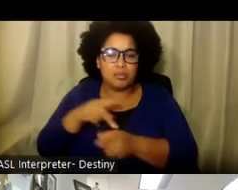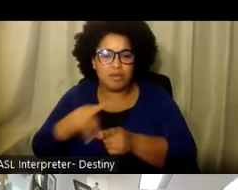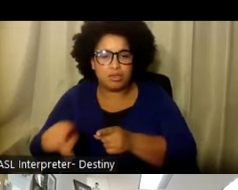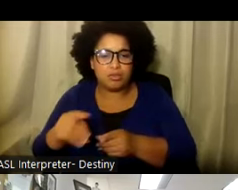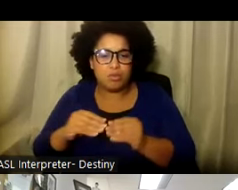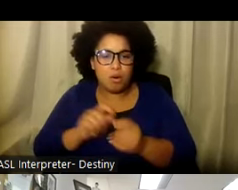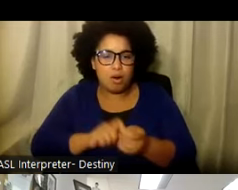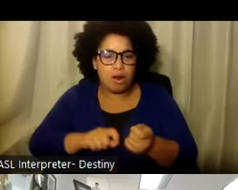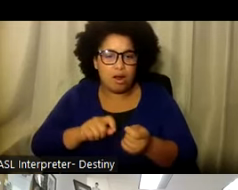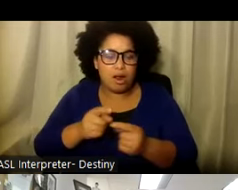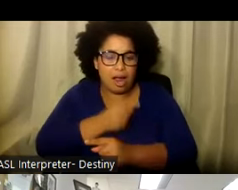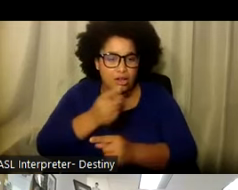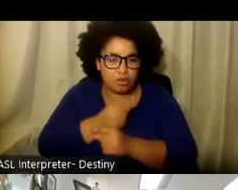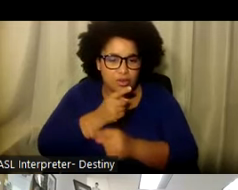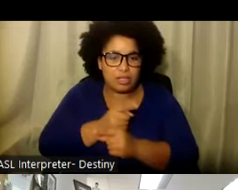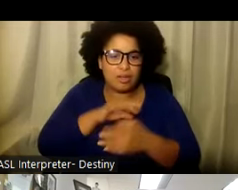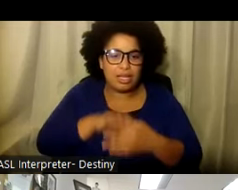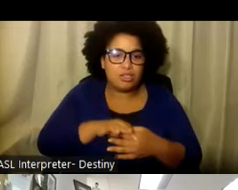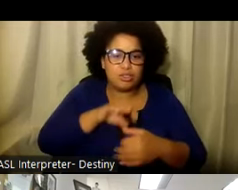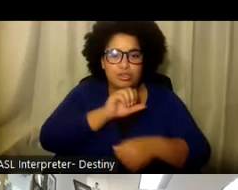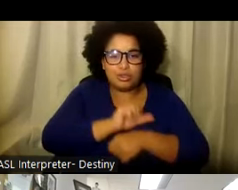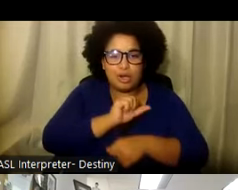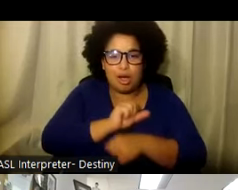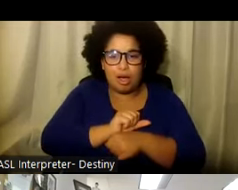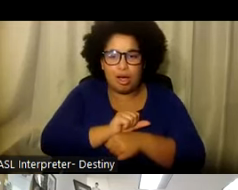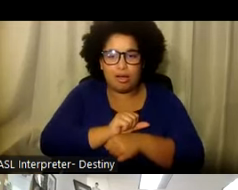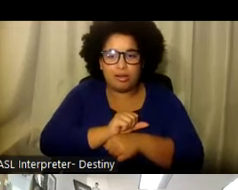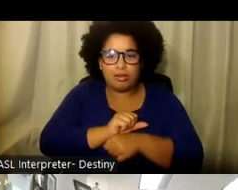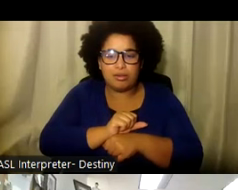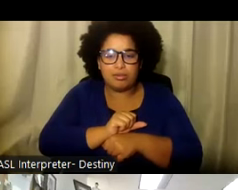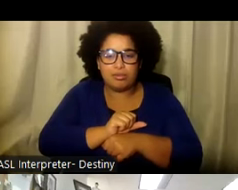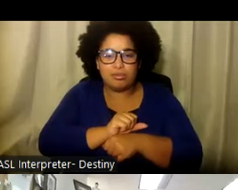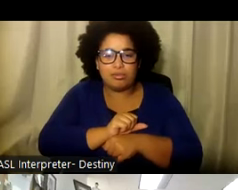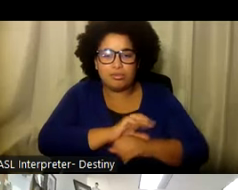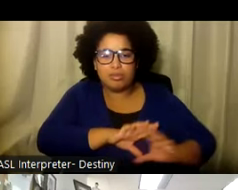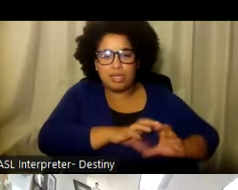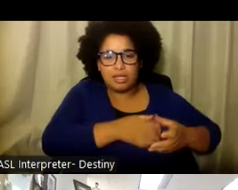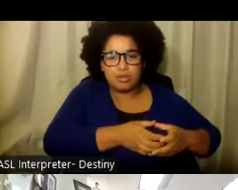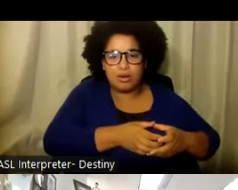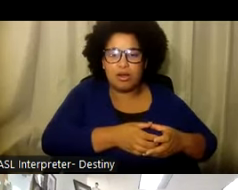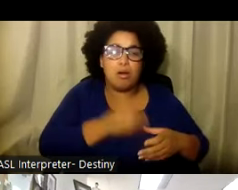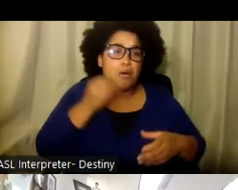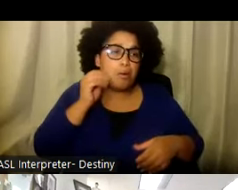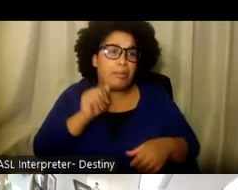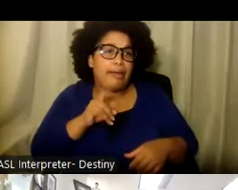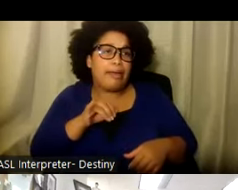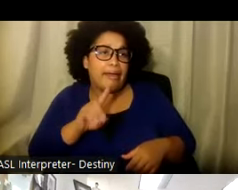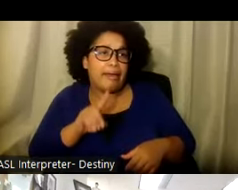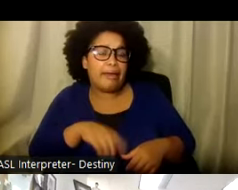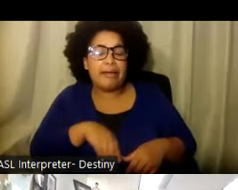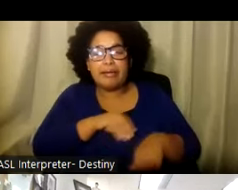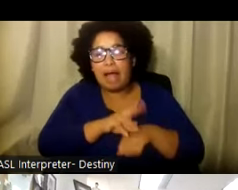their job classifications, instead of just a home aide or a teacher or a